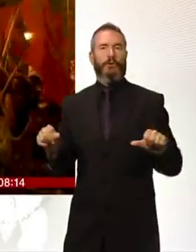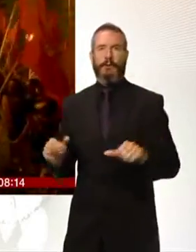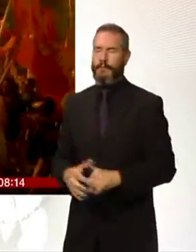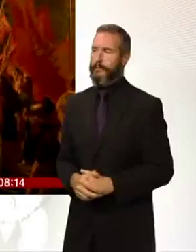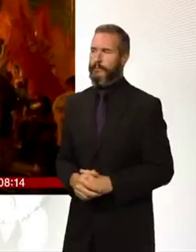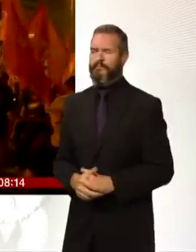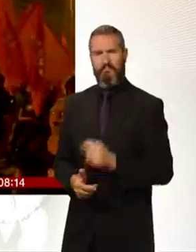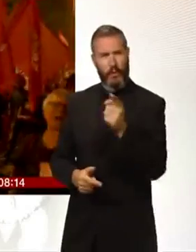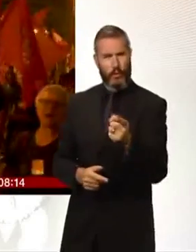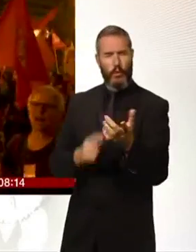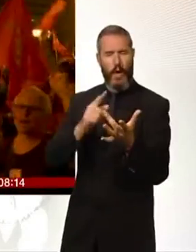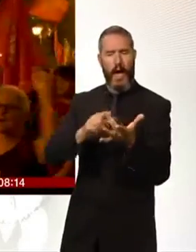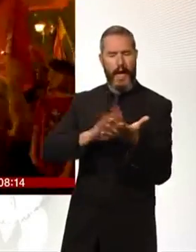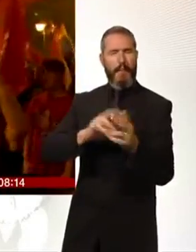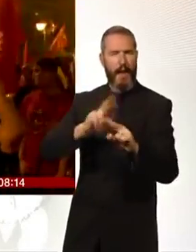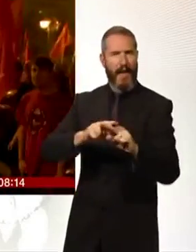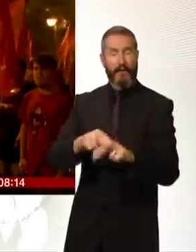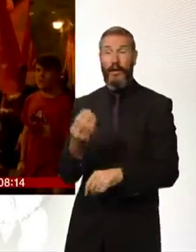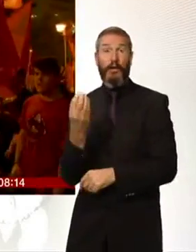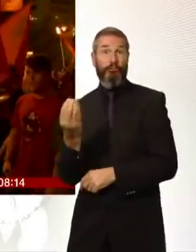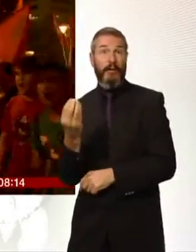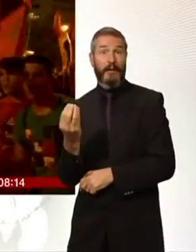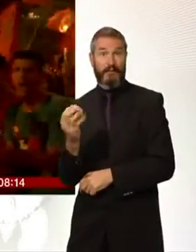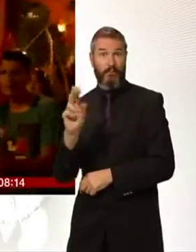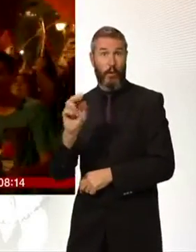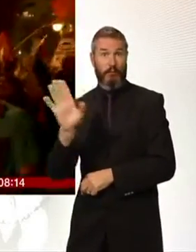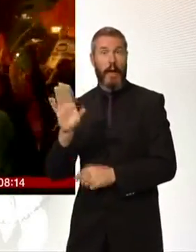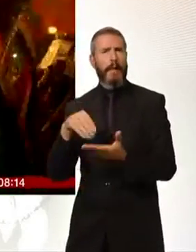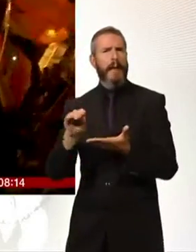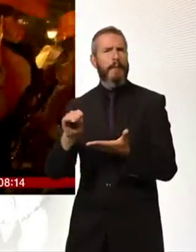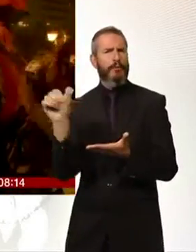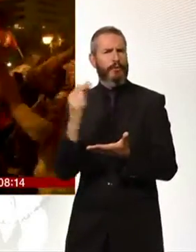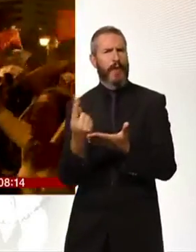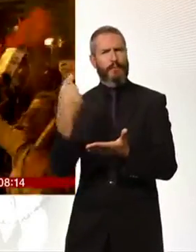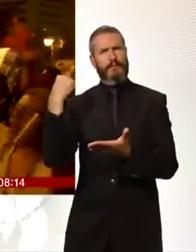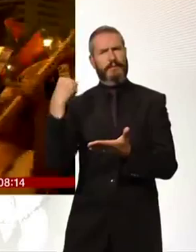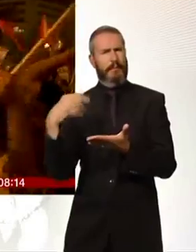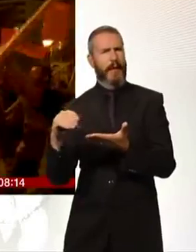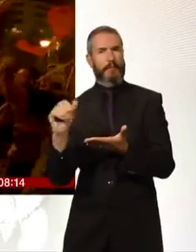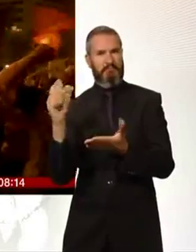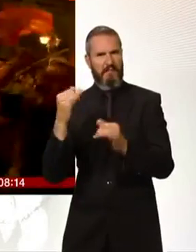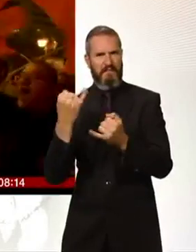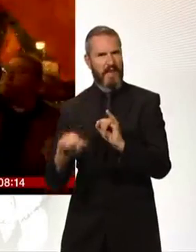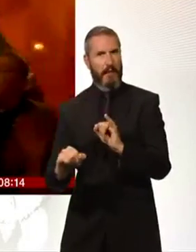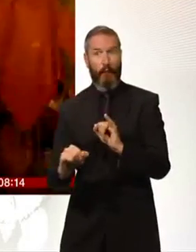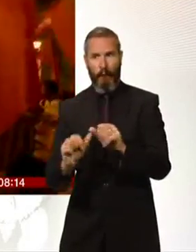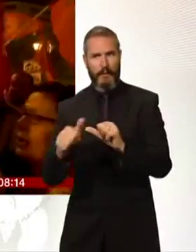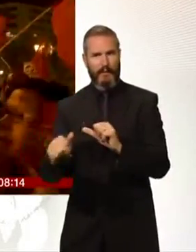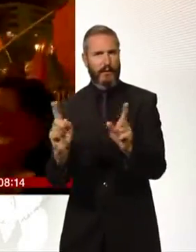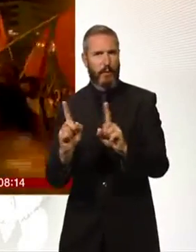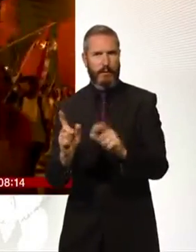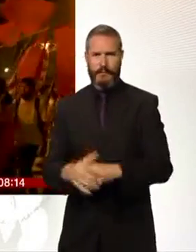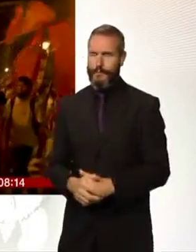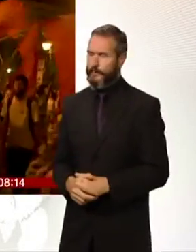What will the thinking be now? The Greece has voted no. It's defaulted on a payment. I know the default word is not used in the IMF. What will the thinking be now in Washington with